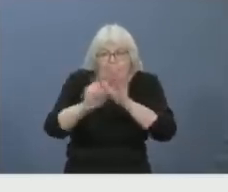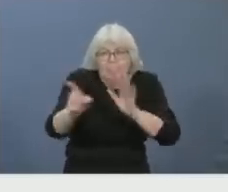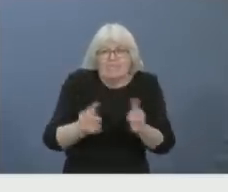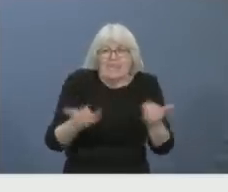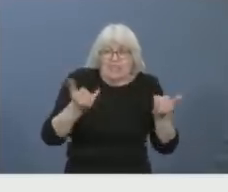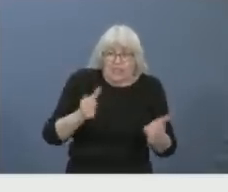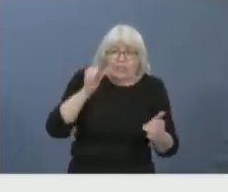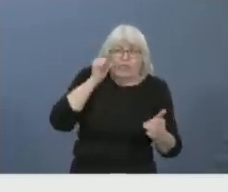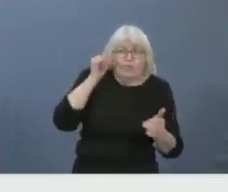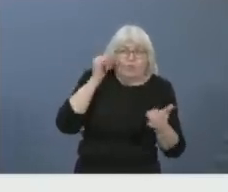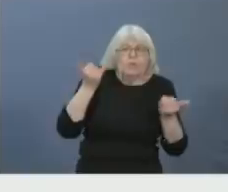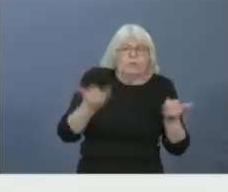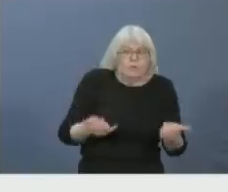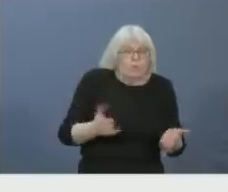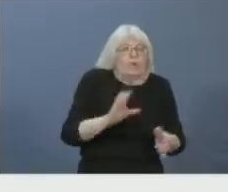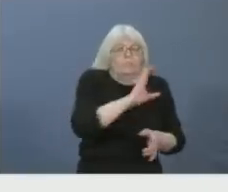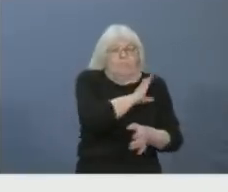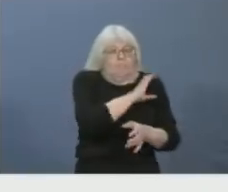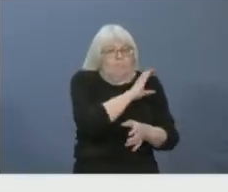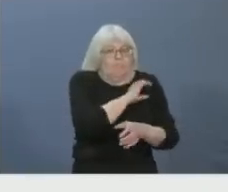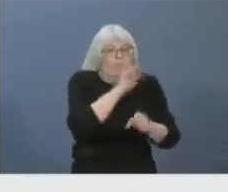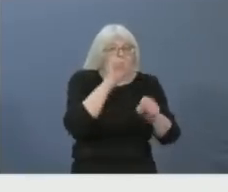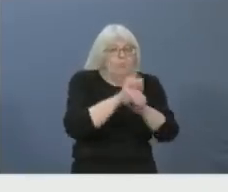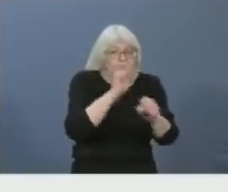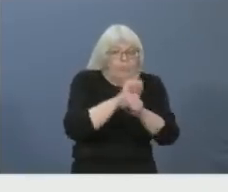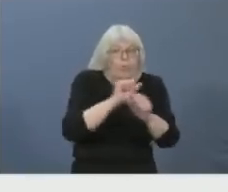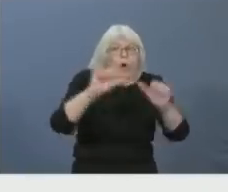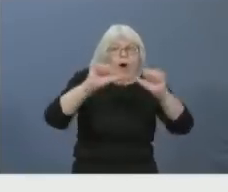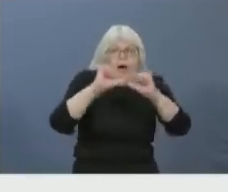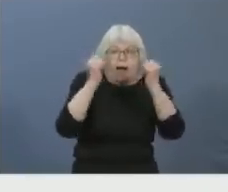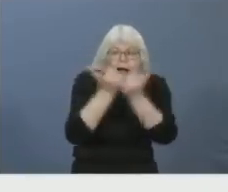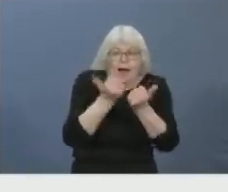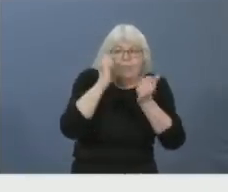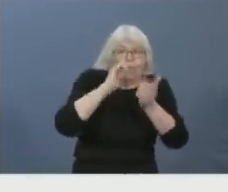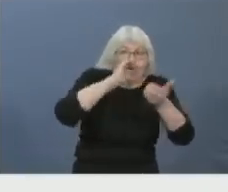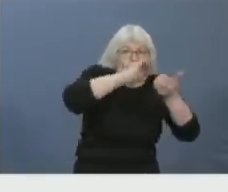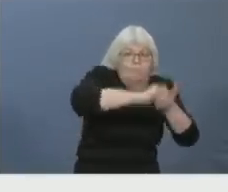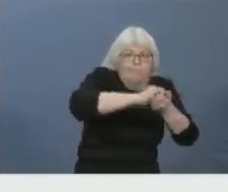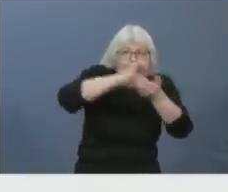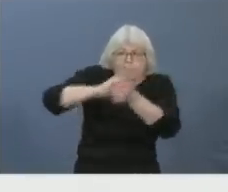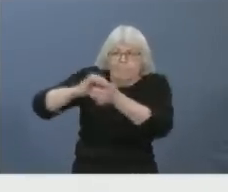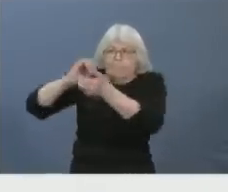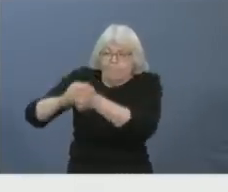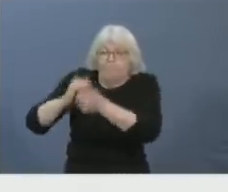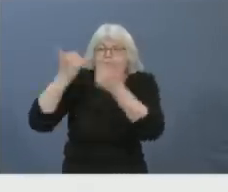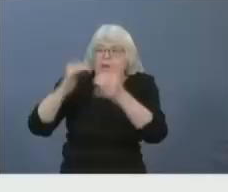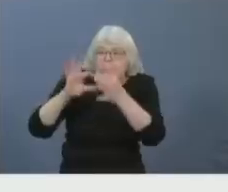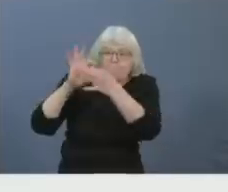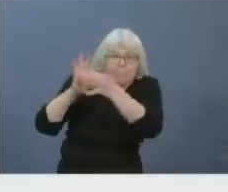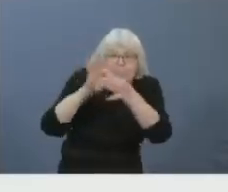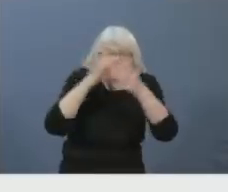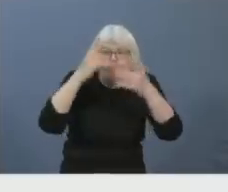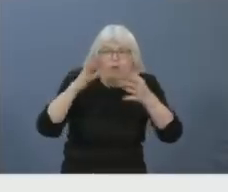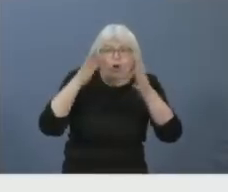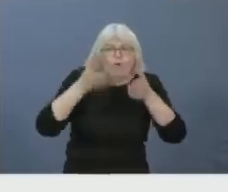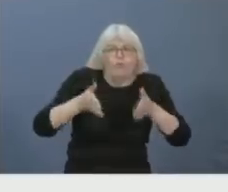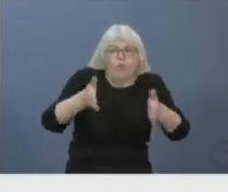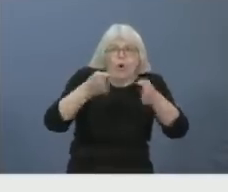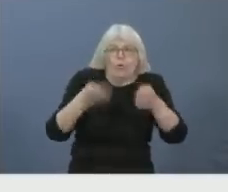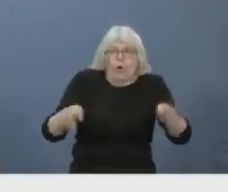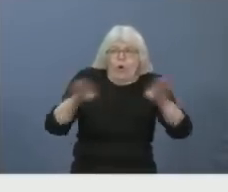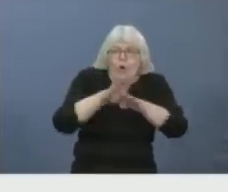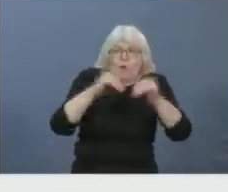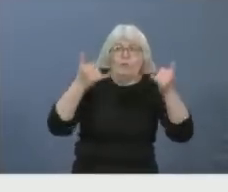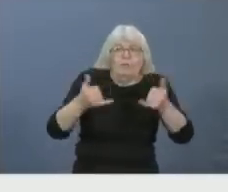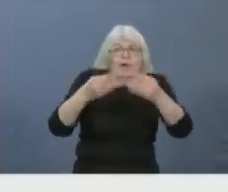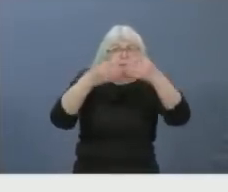to work with our partner agencies, and evacuations and road closures have continued. For a list of all the road closures in Shelburne County, please consult